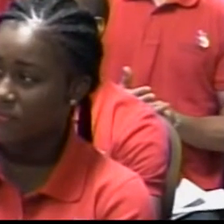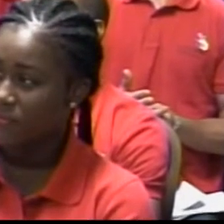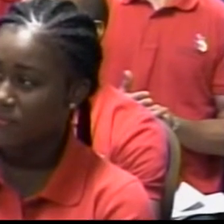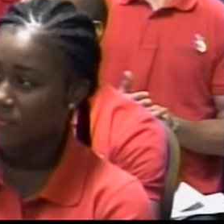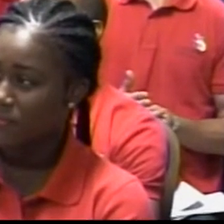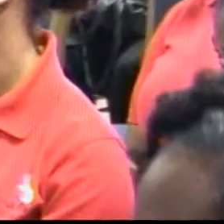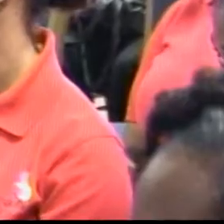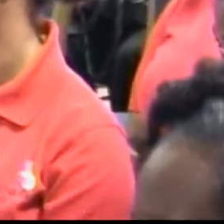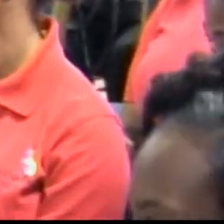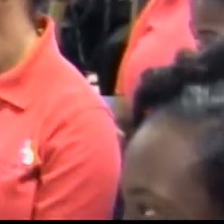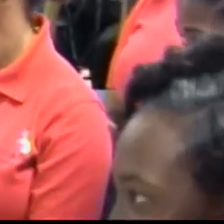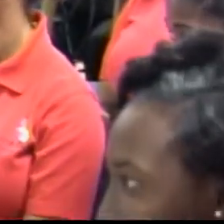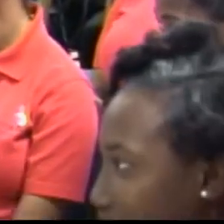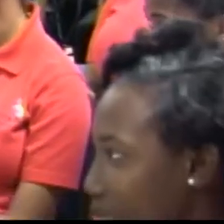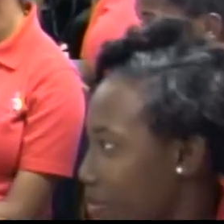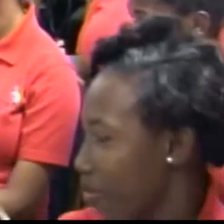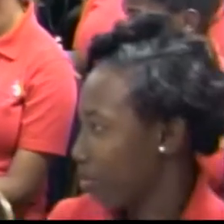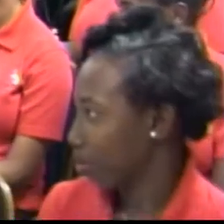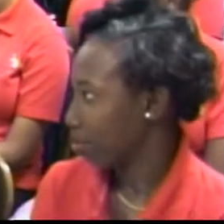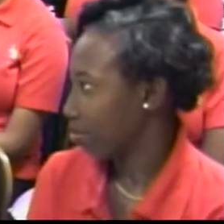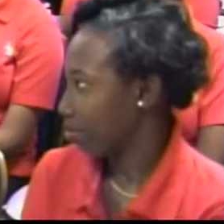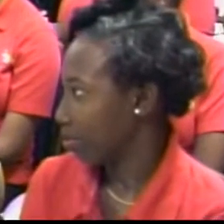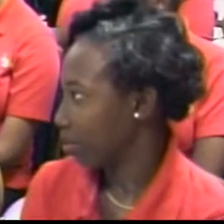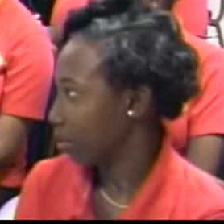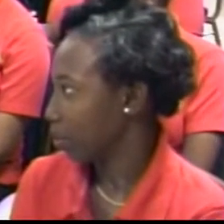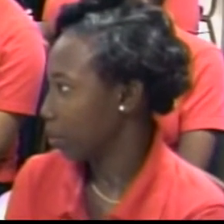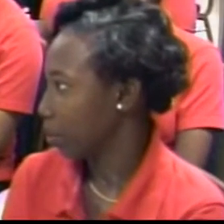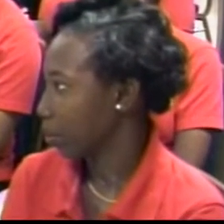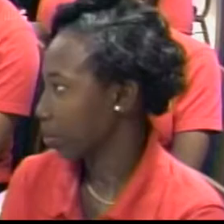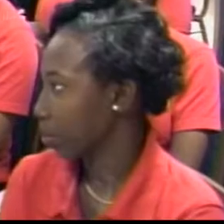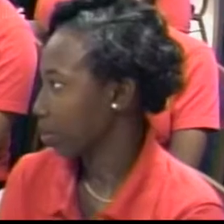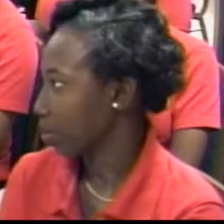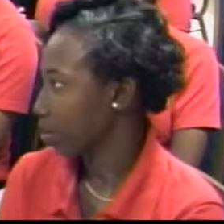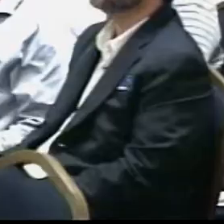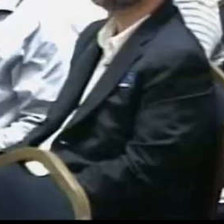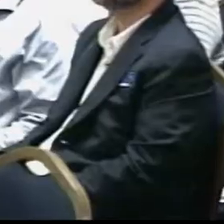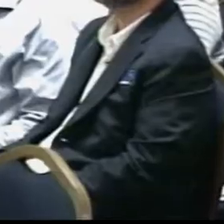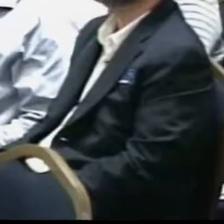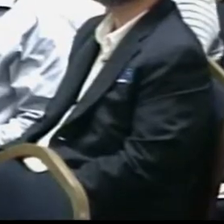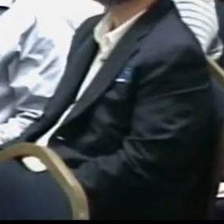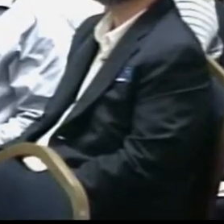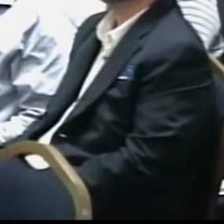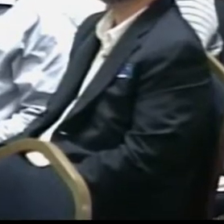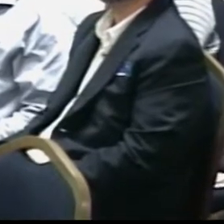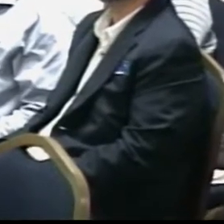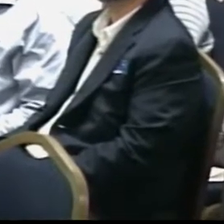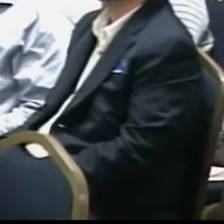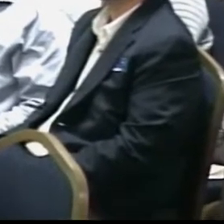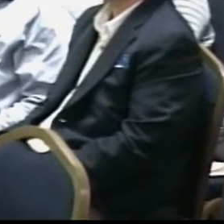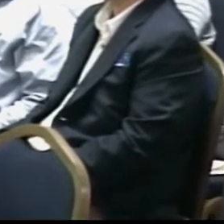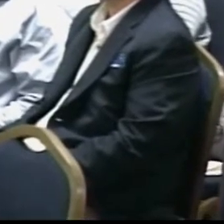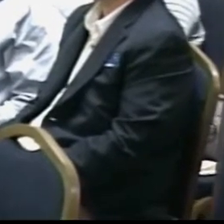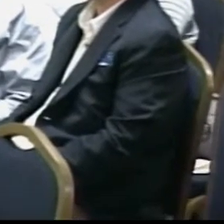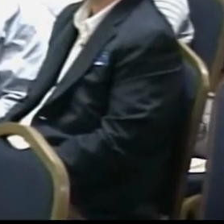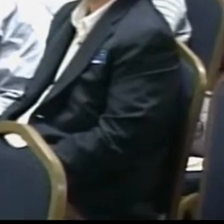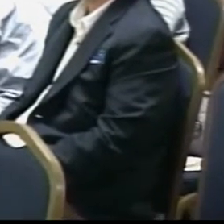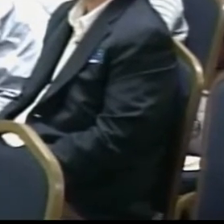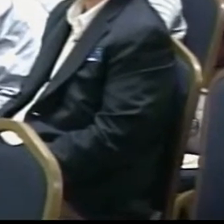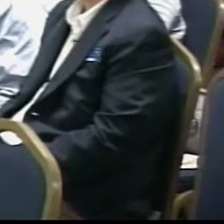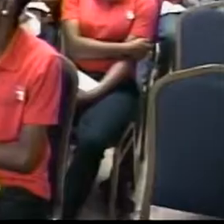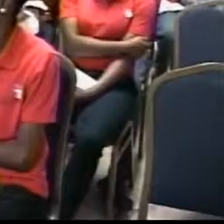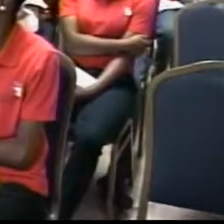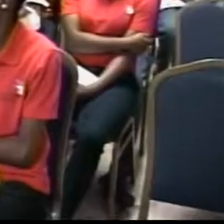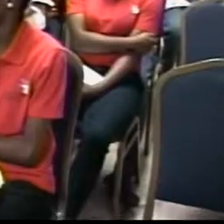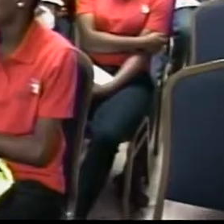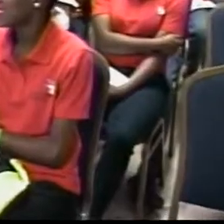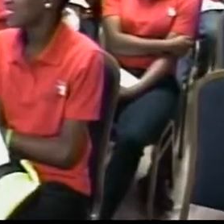the technical and vocational skills of representatives under 22 years old at a local, regional, and then international